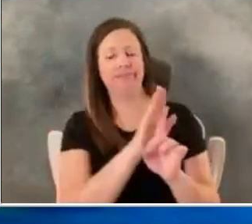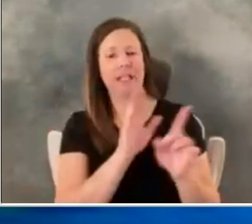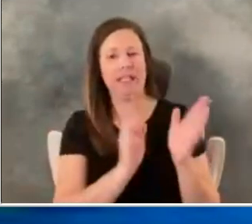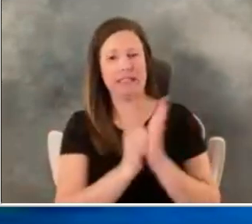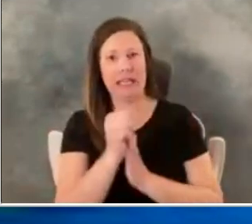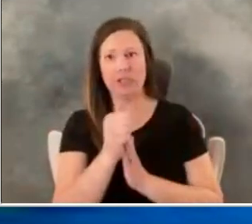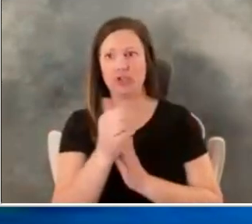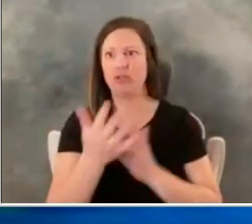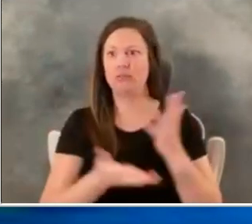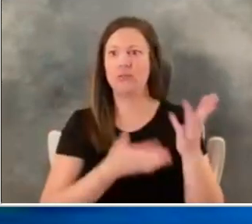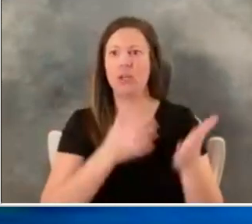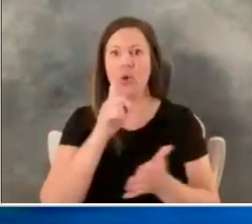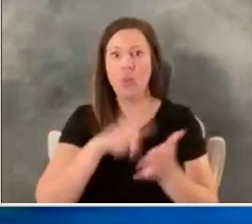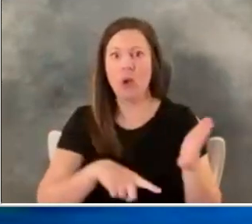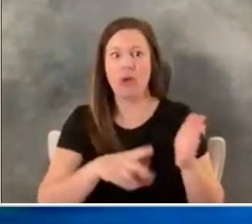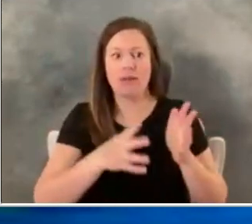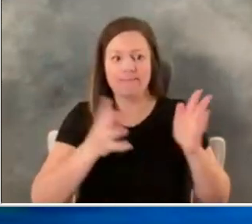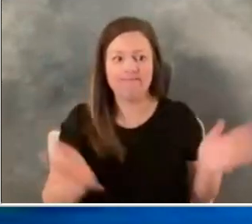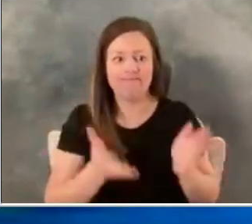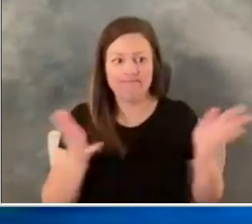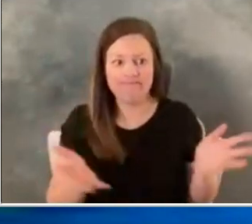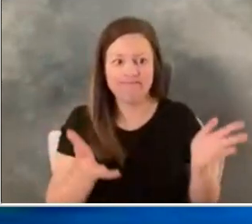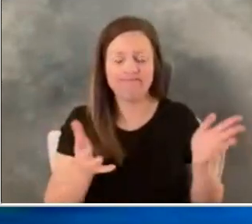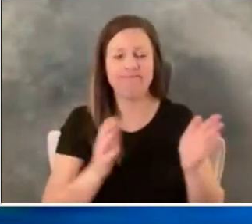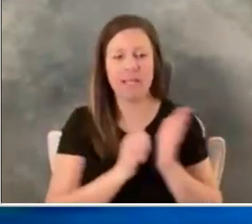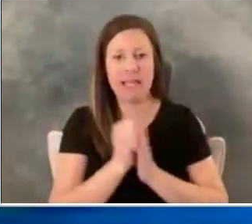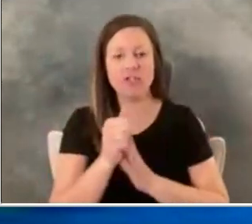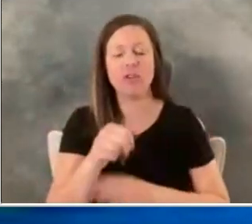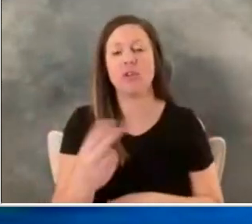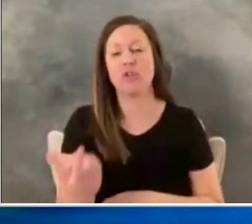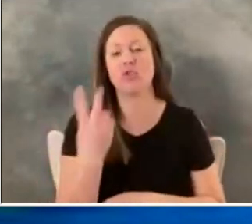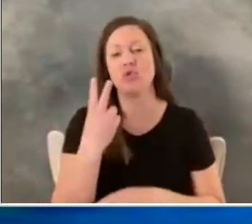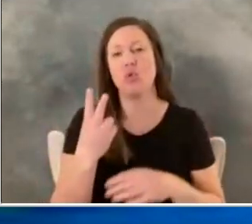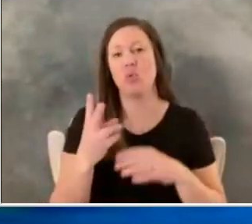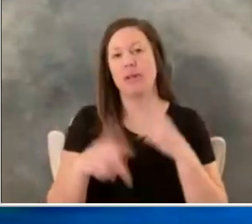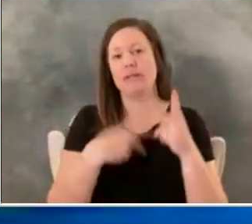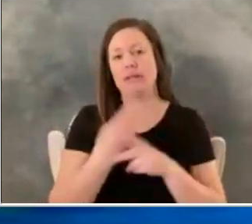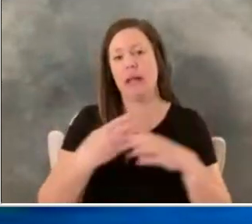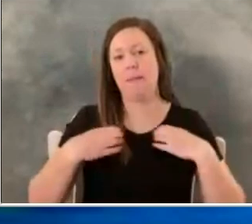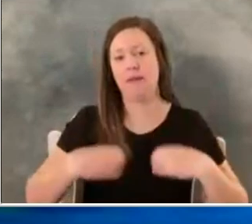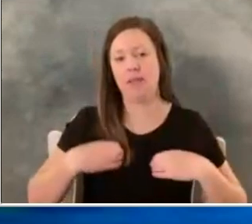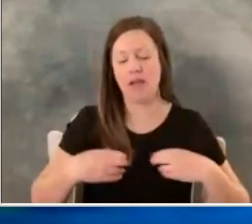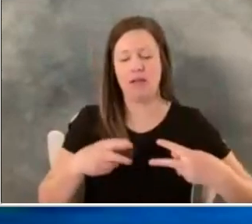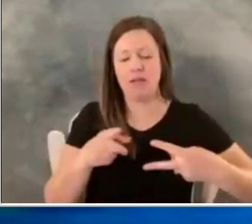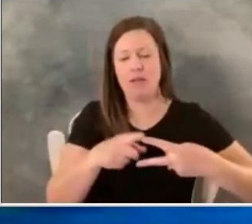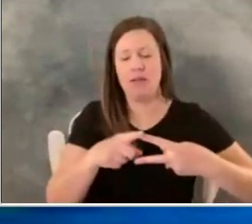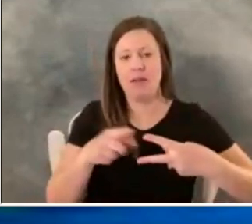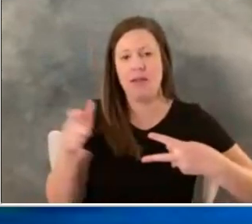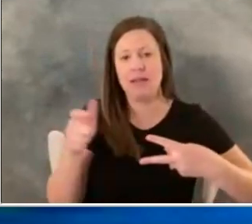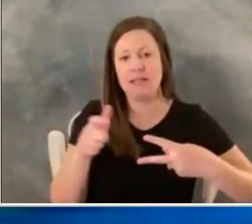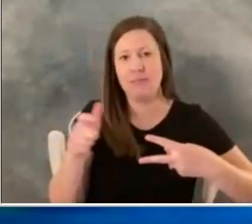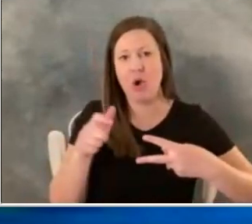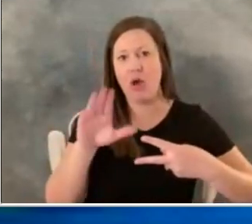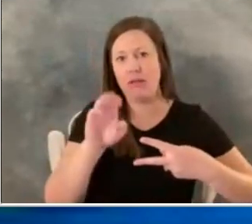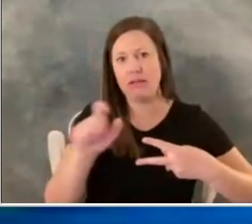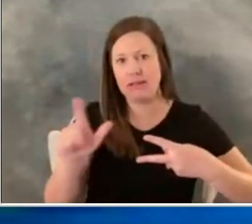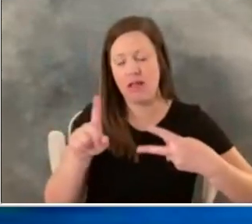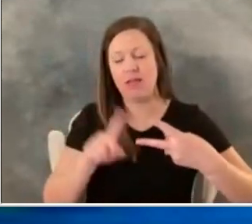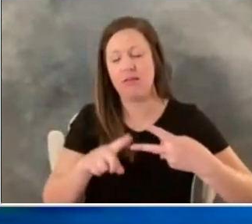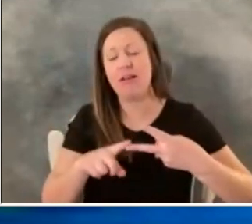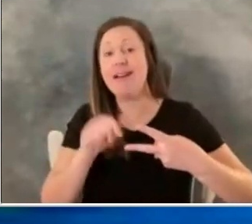cancer. Essentially, there are two basic types of lung cancer. One's called small cell, the other's called non-small cell.